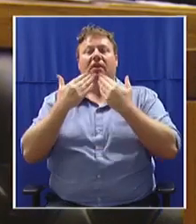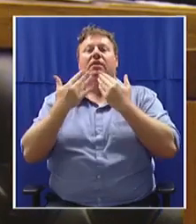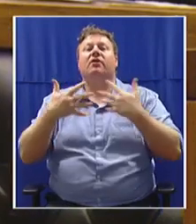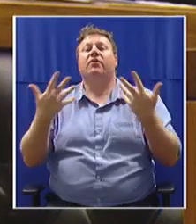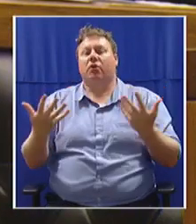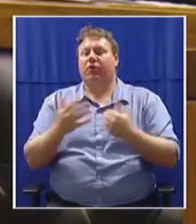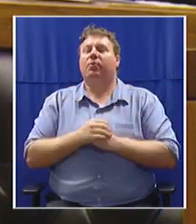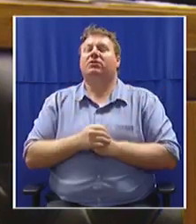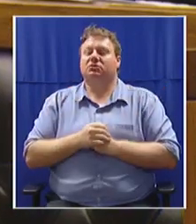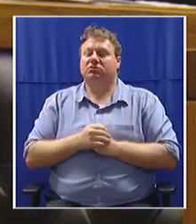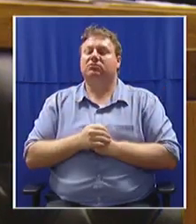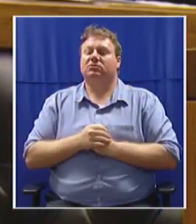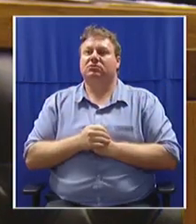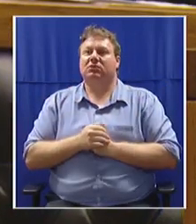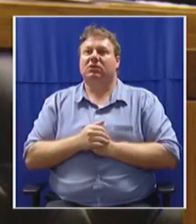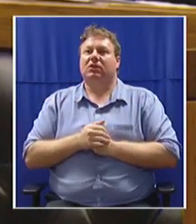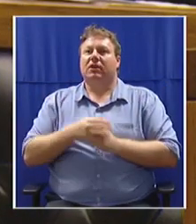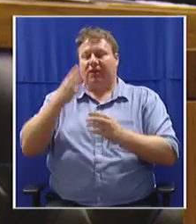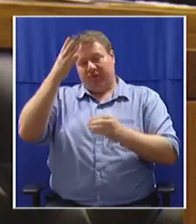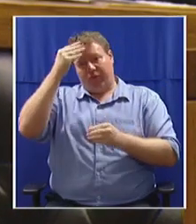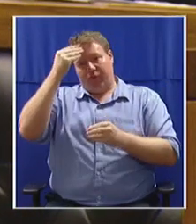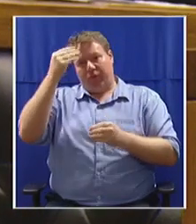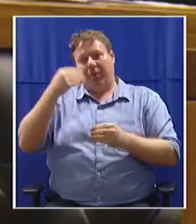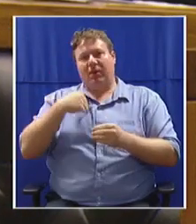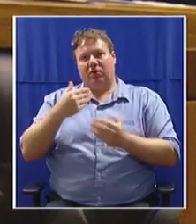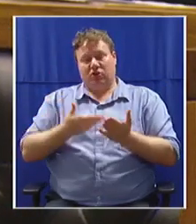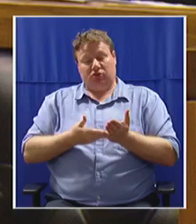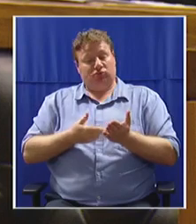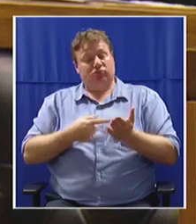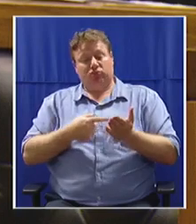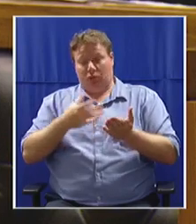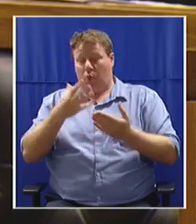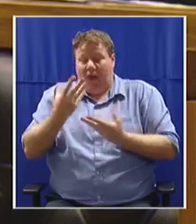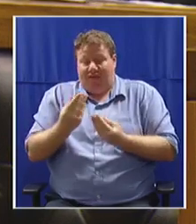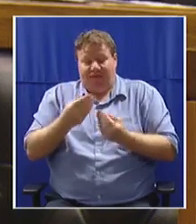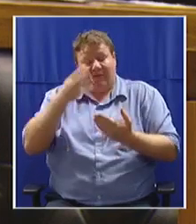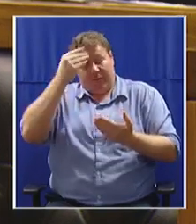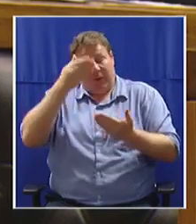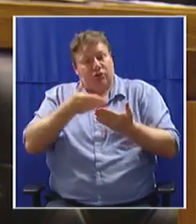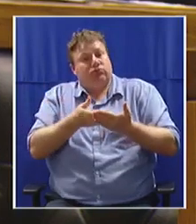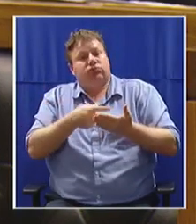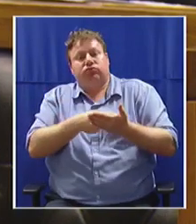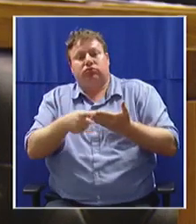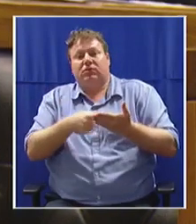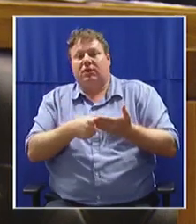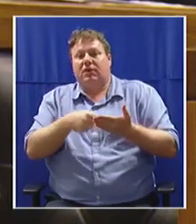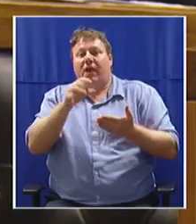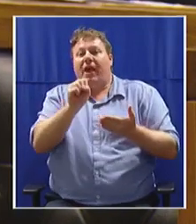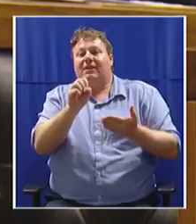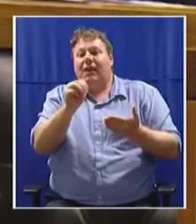Information at our disposal is the number of SMMEs spread throughout the